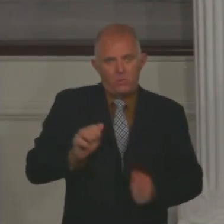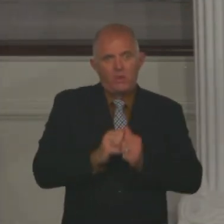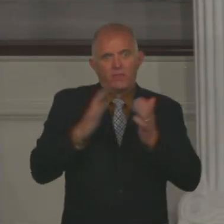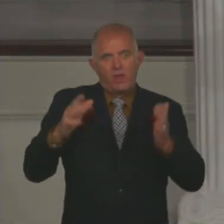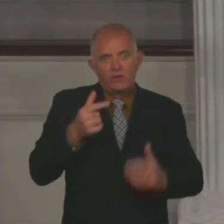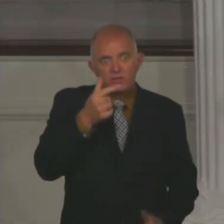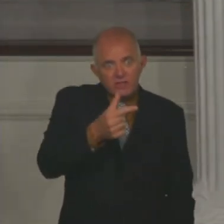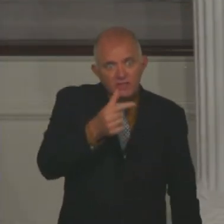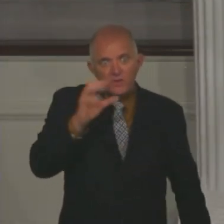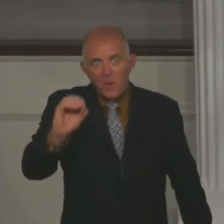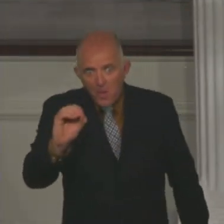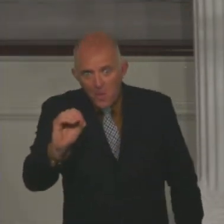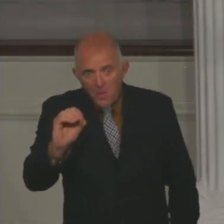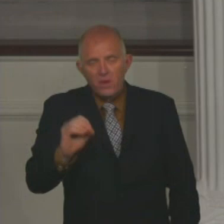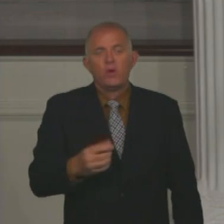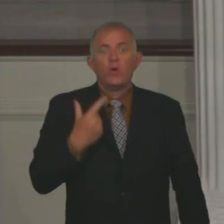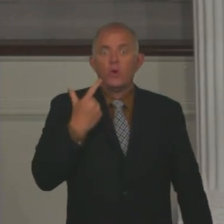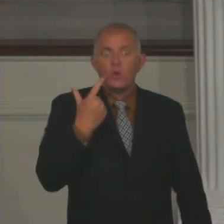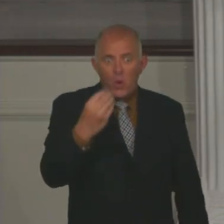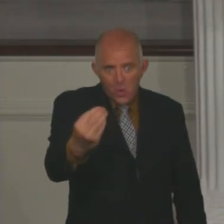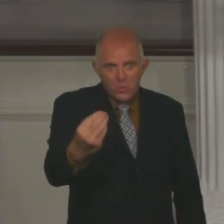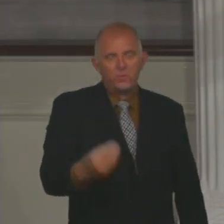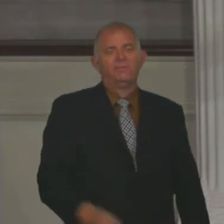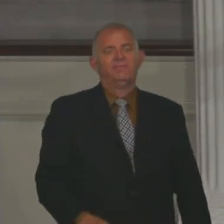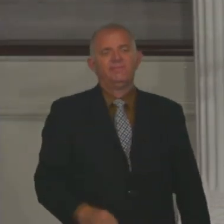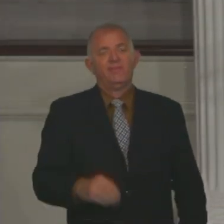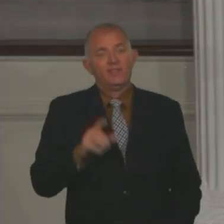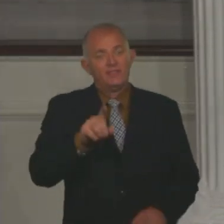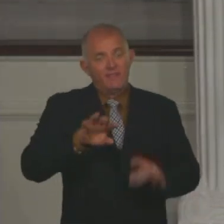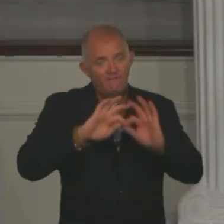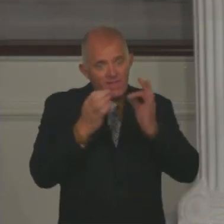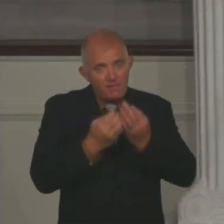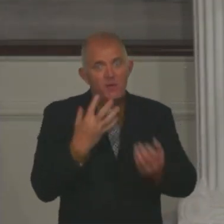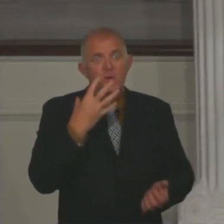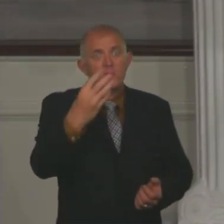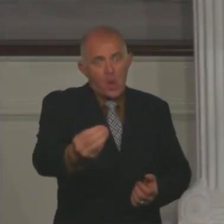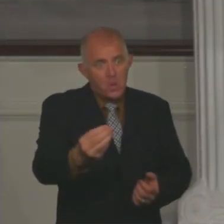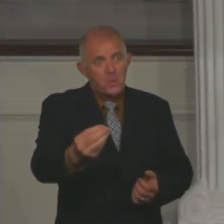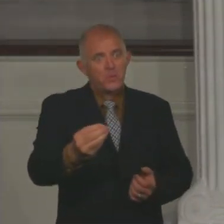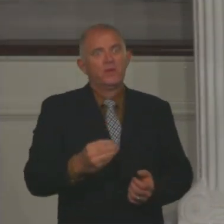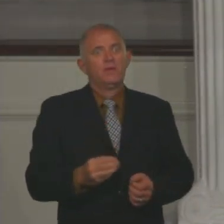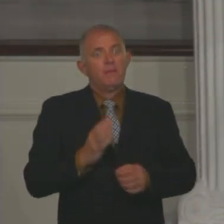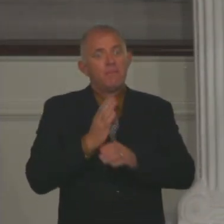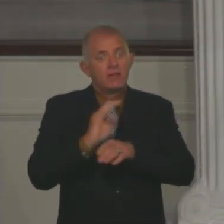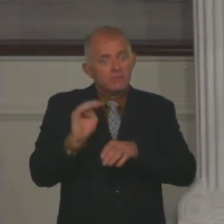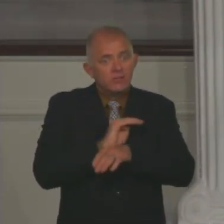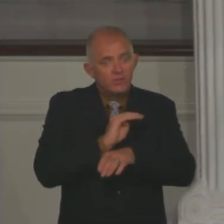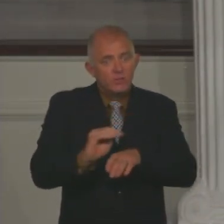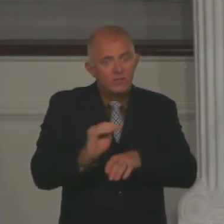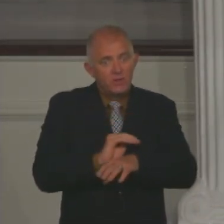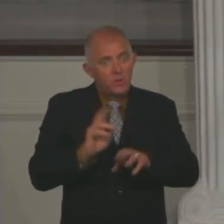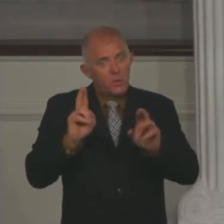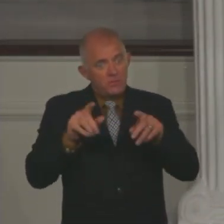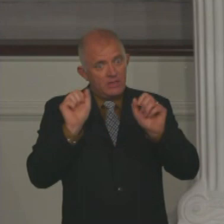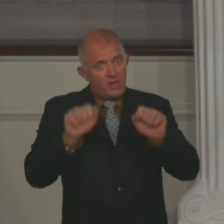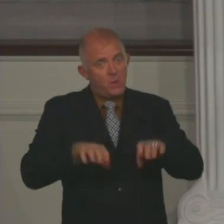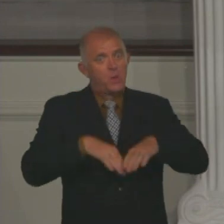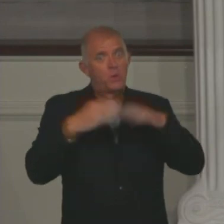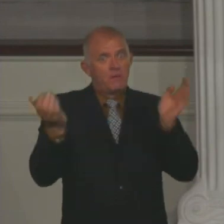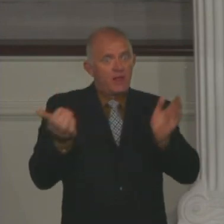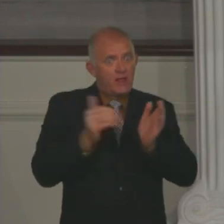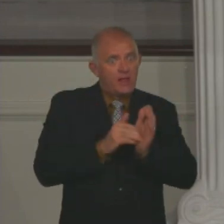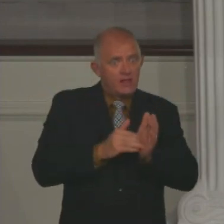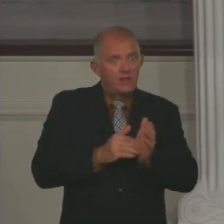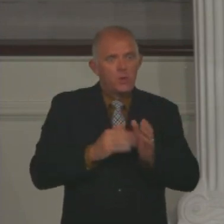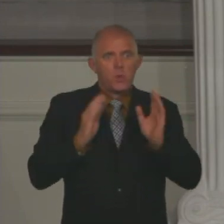an individual. Do that as a family. Go out. And as we start our bus ministry, and I hope it's not too long, in just a few weeks, I hope someone will jump on a bus